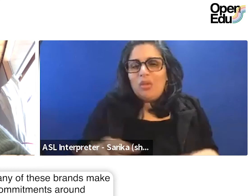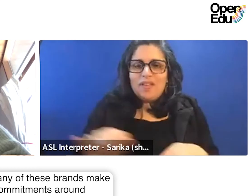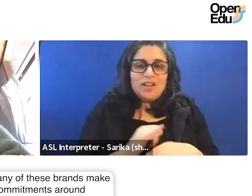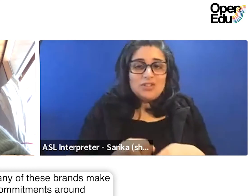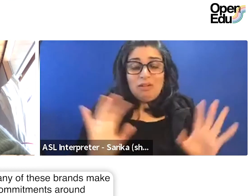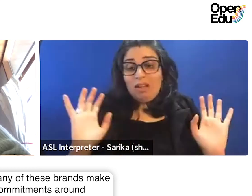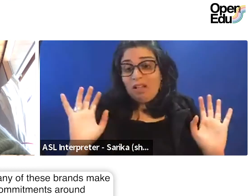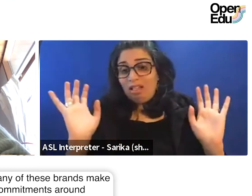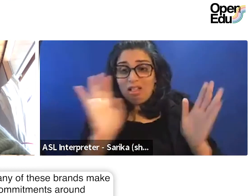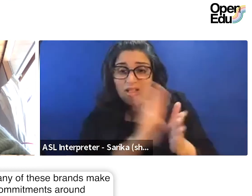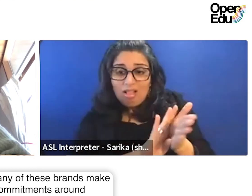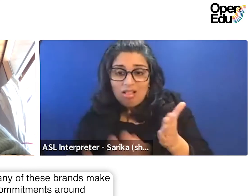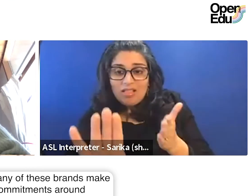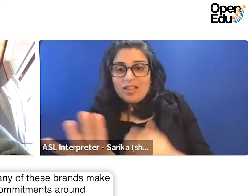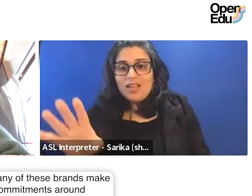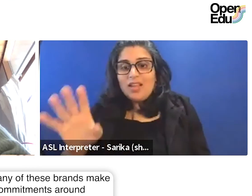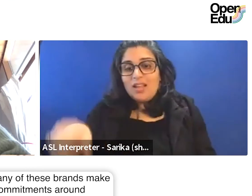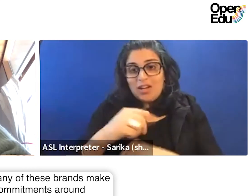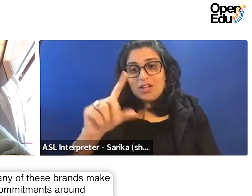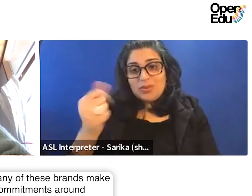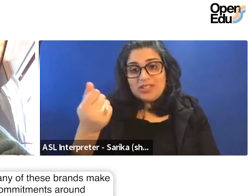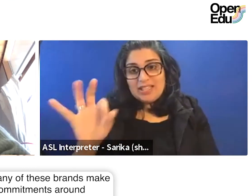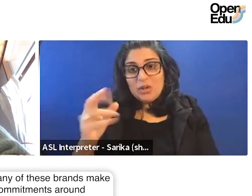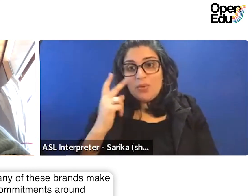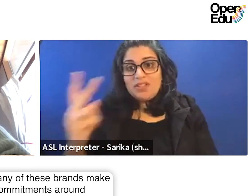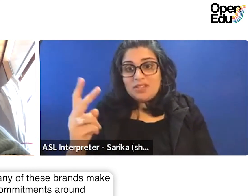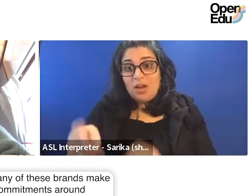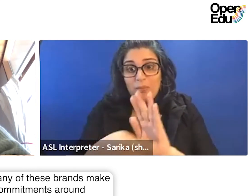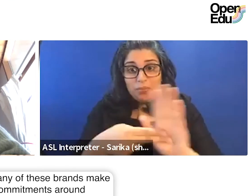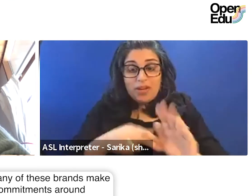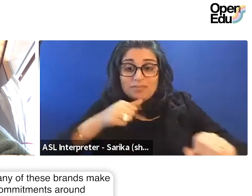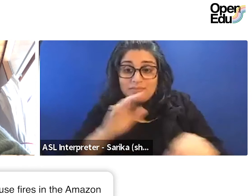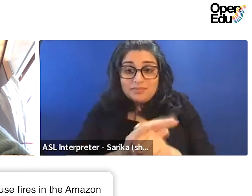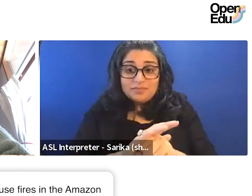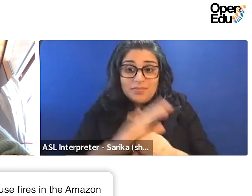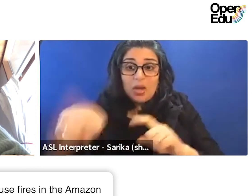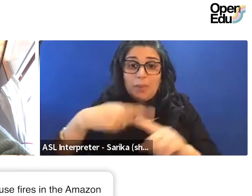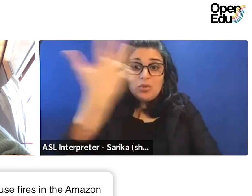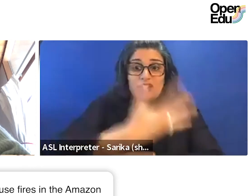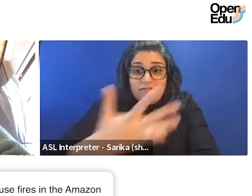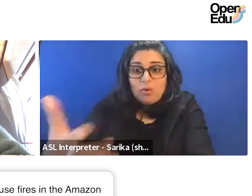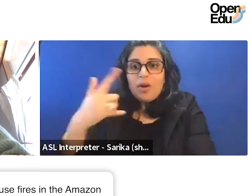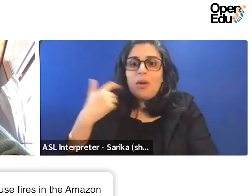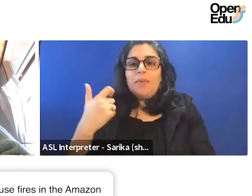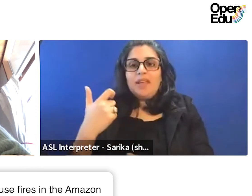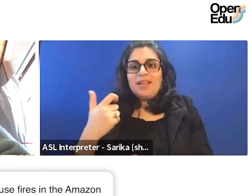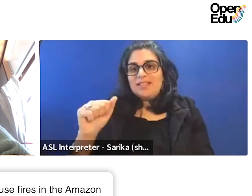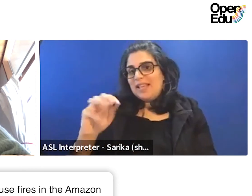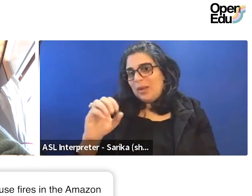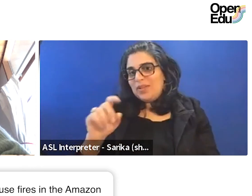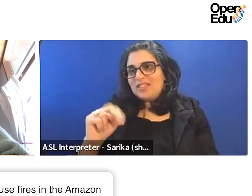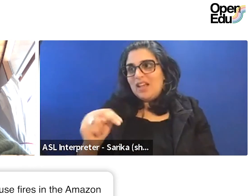actually saw many of these brands make commitments around deforestation because fires in the Amazon were going